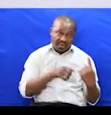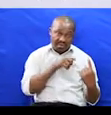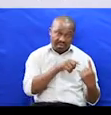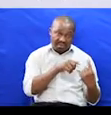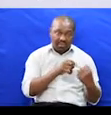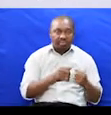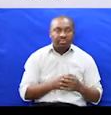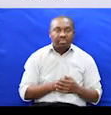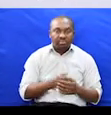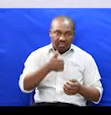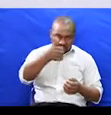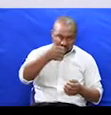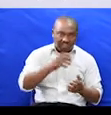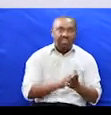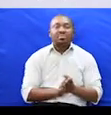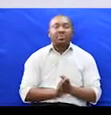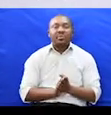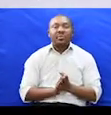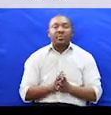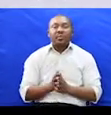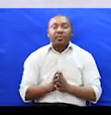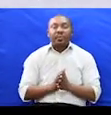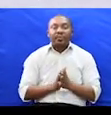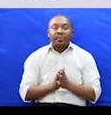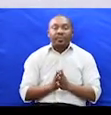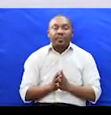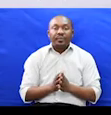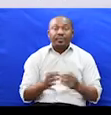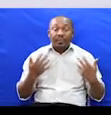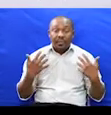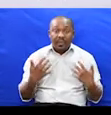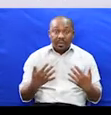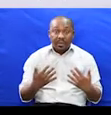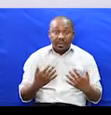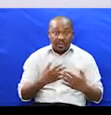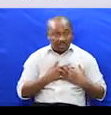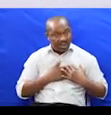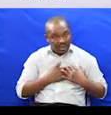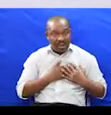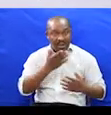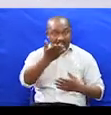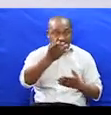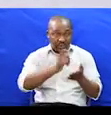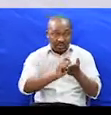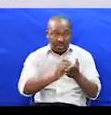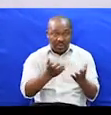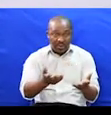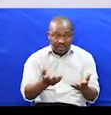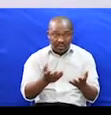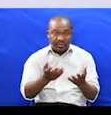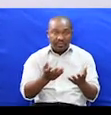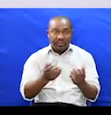1. Very nice. Its relative mass is 1. So, my dear students,